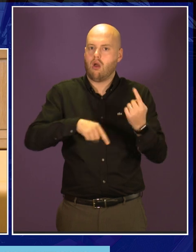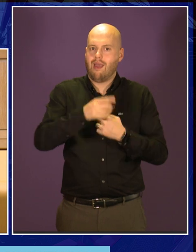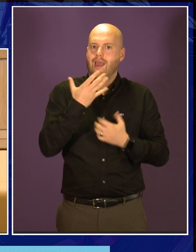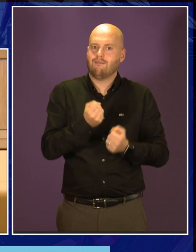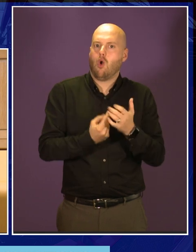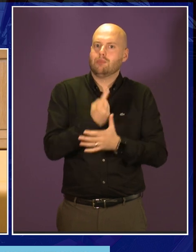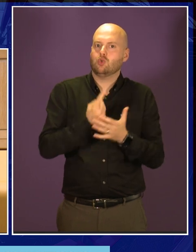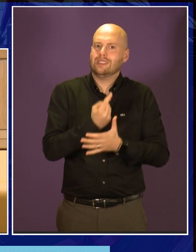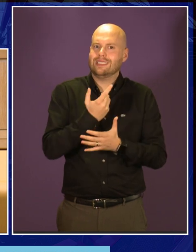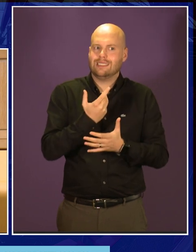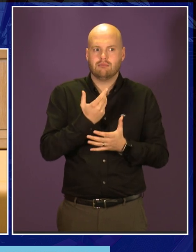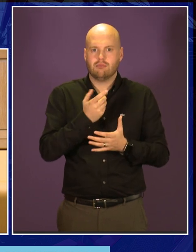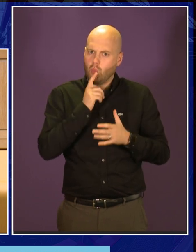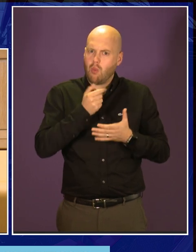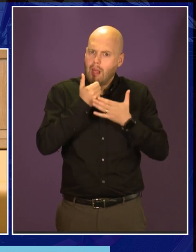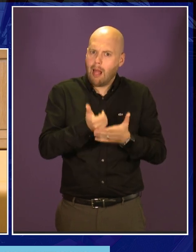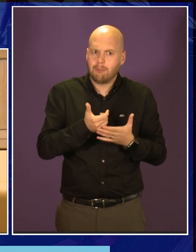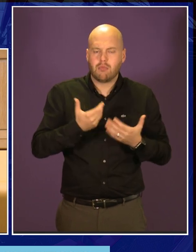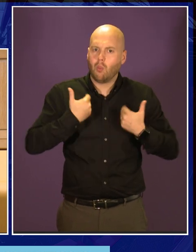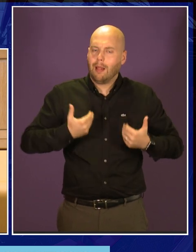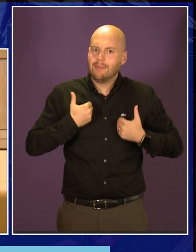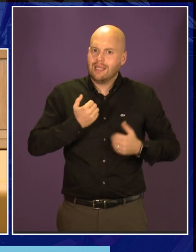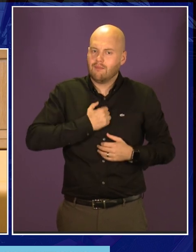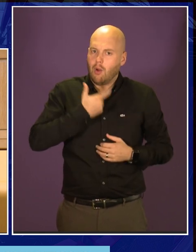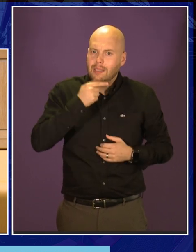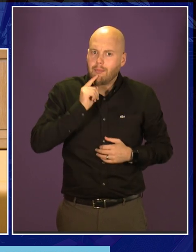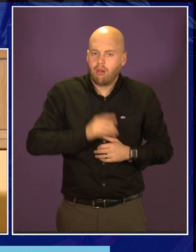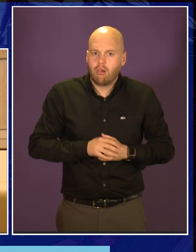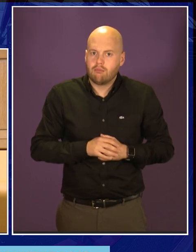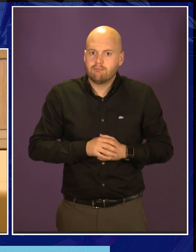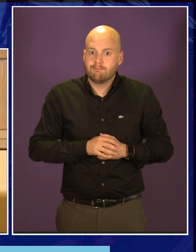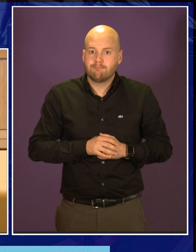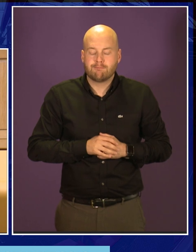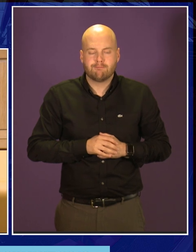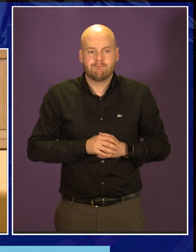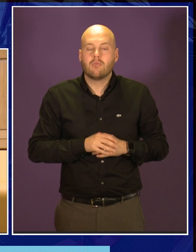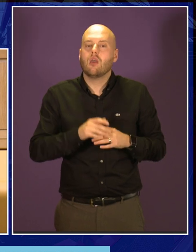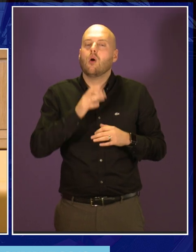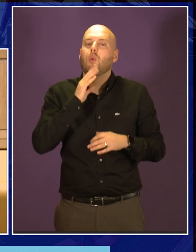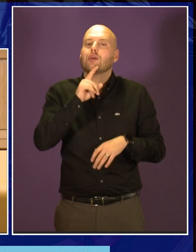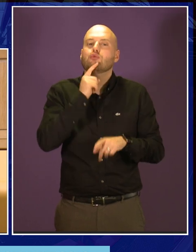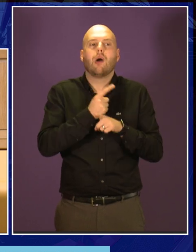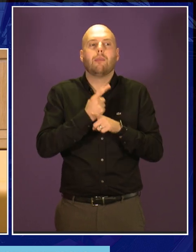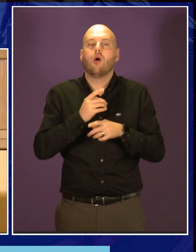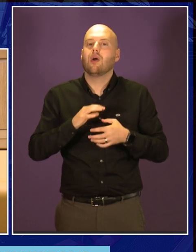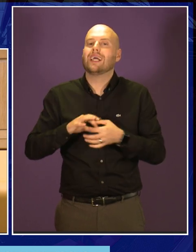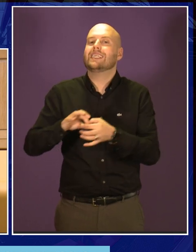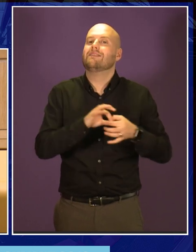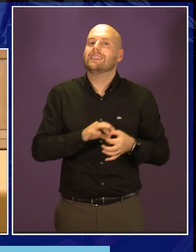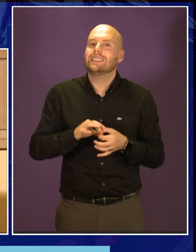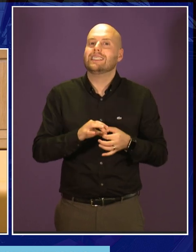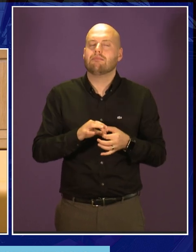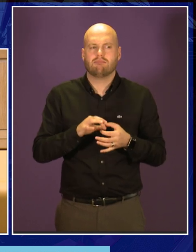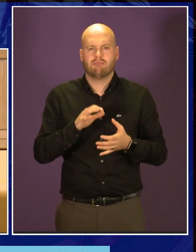people in all aspects. Right from the economies of our countries, culture plays a part. When you talk about connectivity,